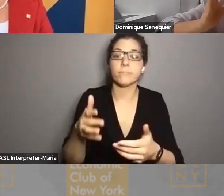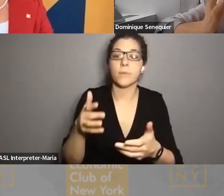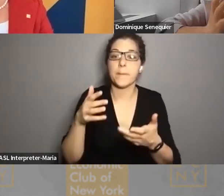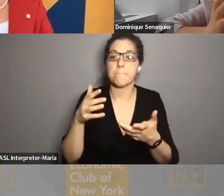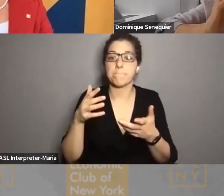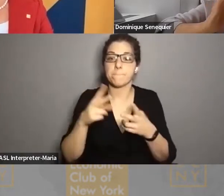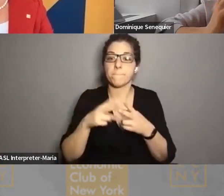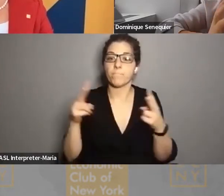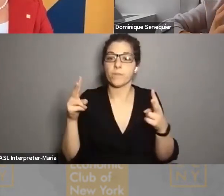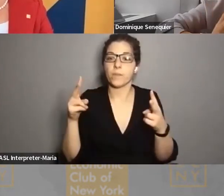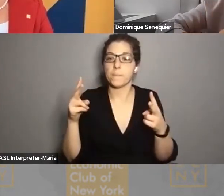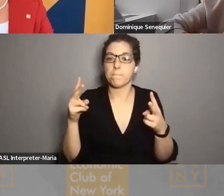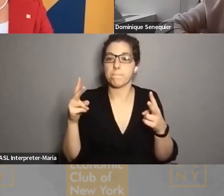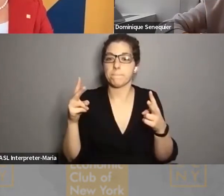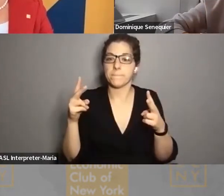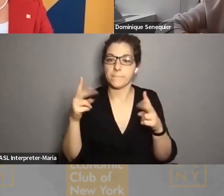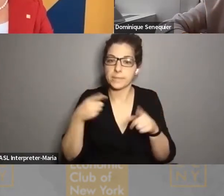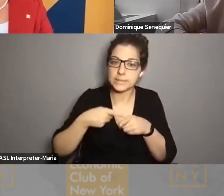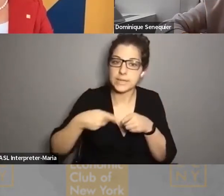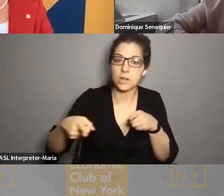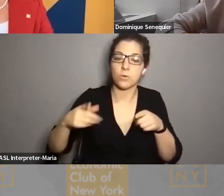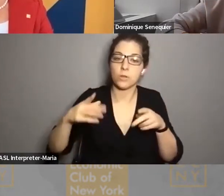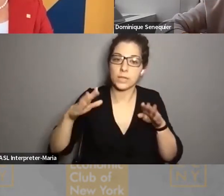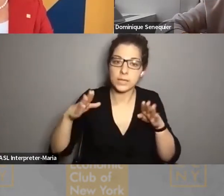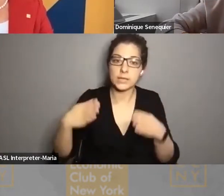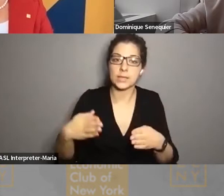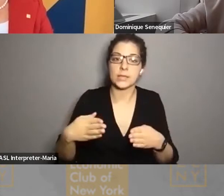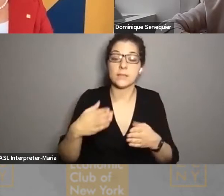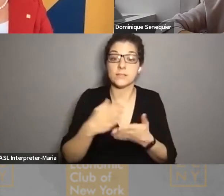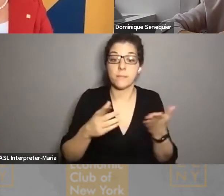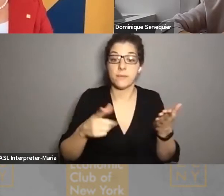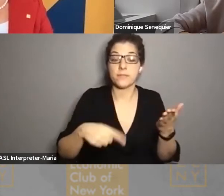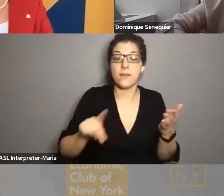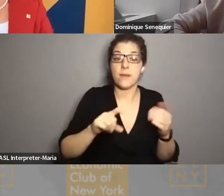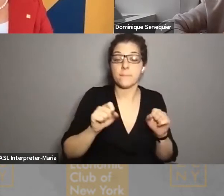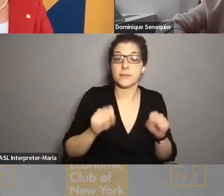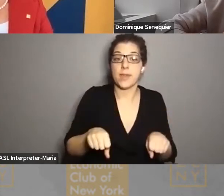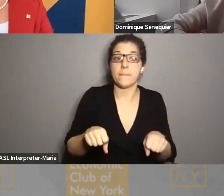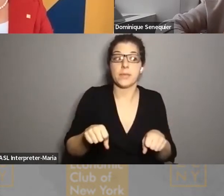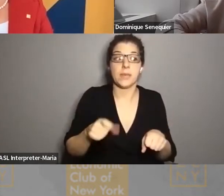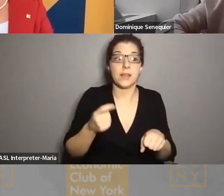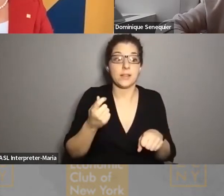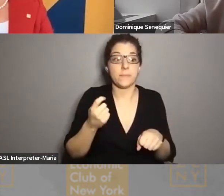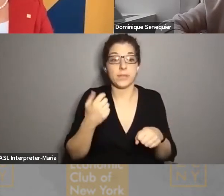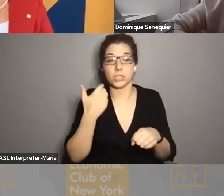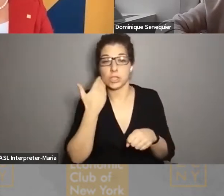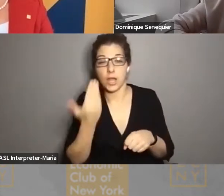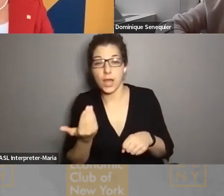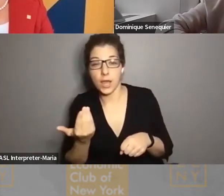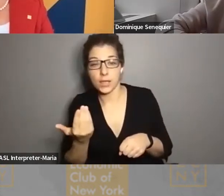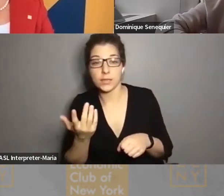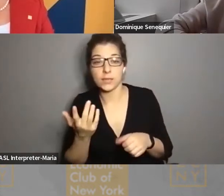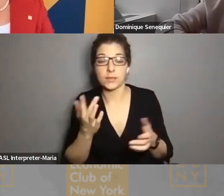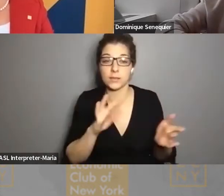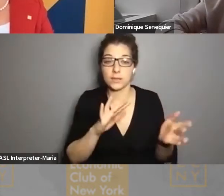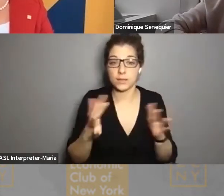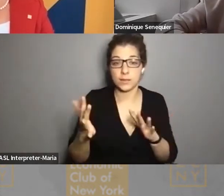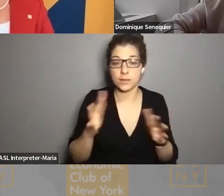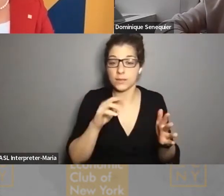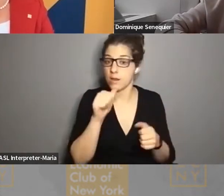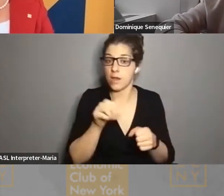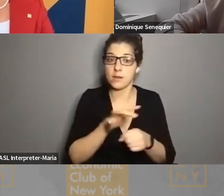very, very narrowly, because some of them can be a little shy, not